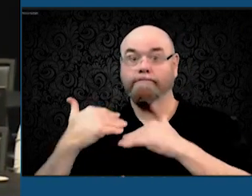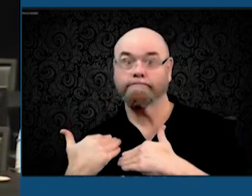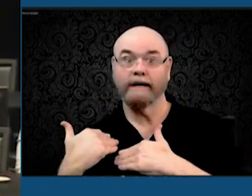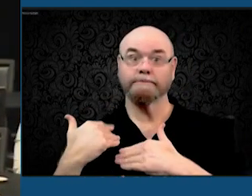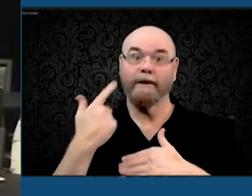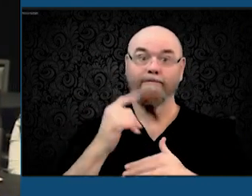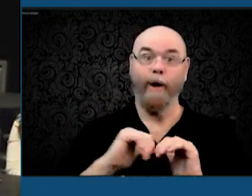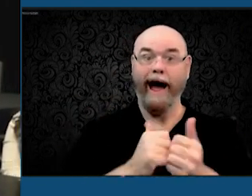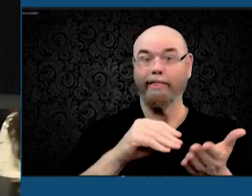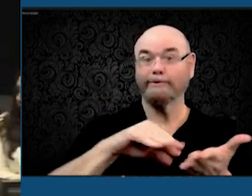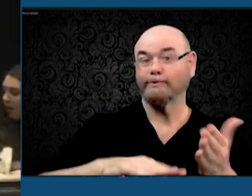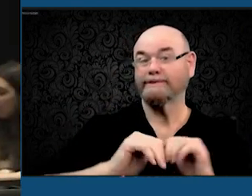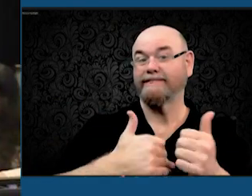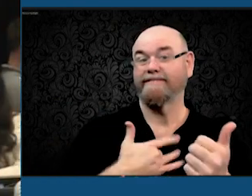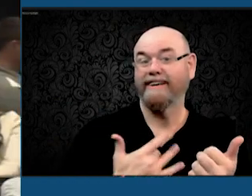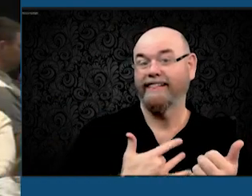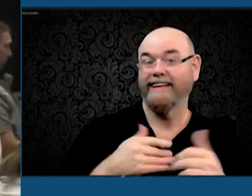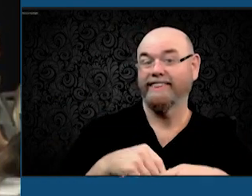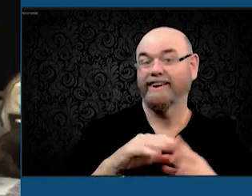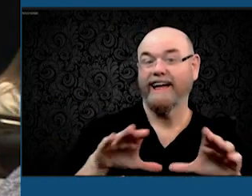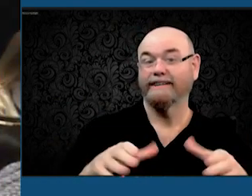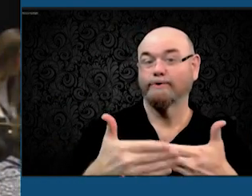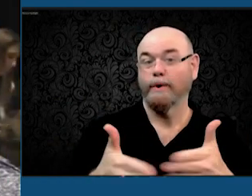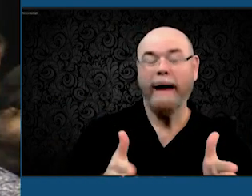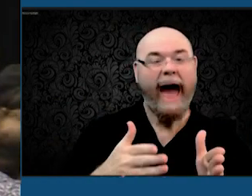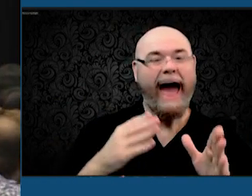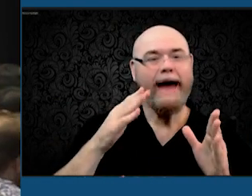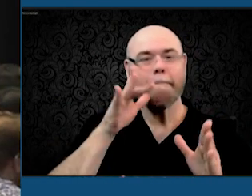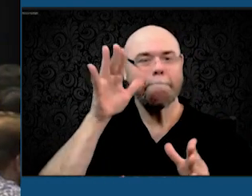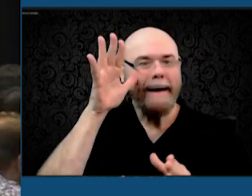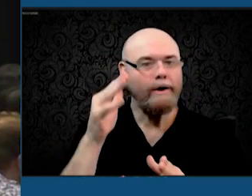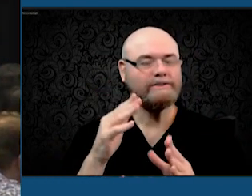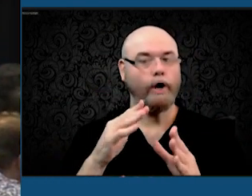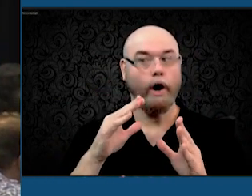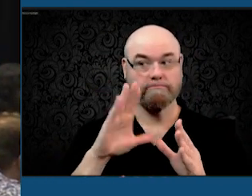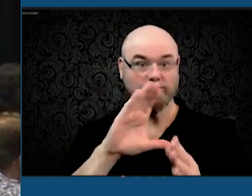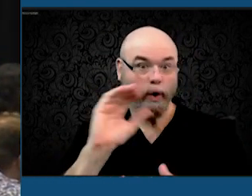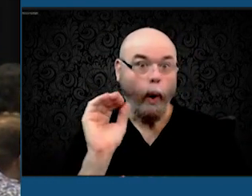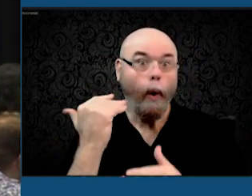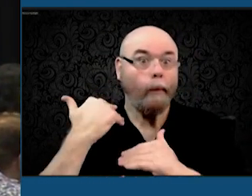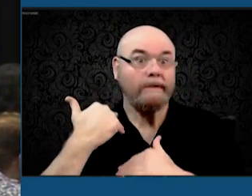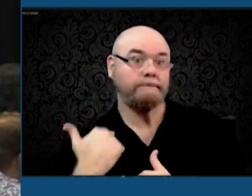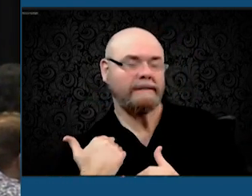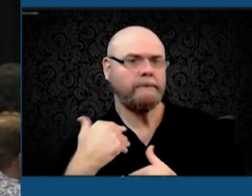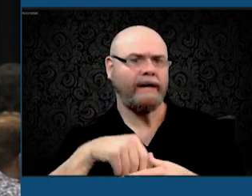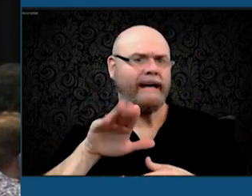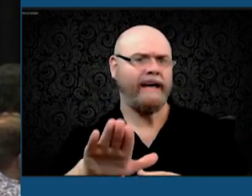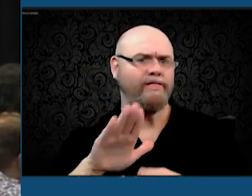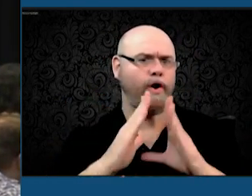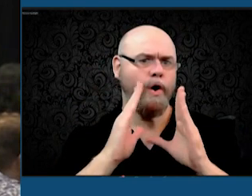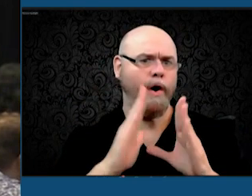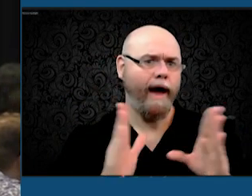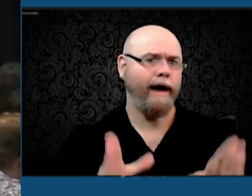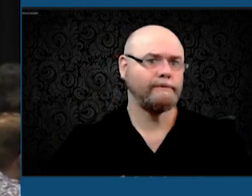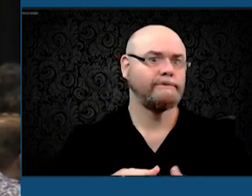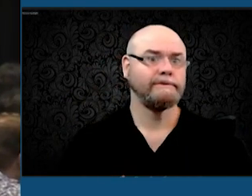classrooms. Parents are co-responsible for how children feel in their homes. We are co-regulating each other continuously.